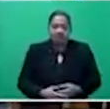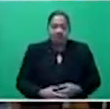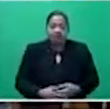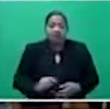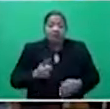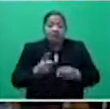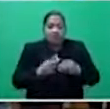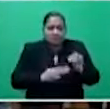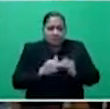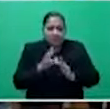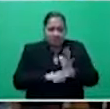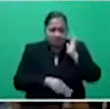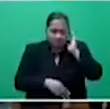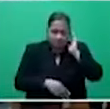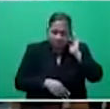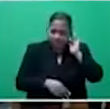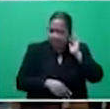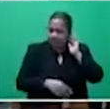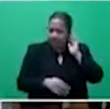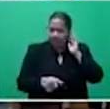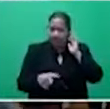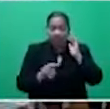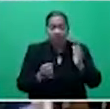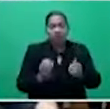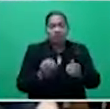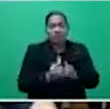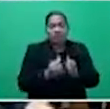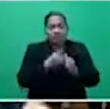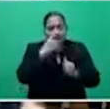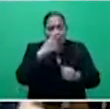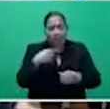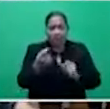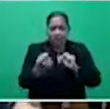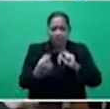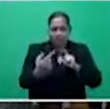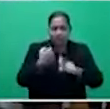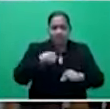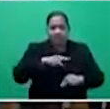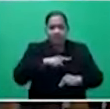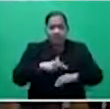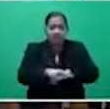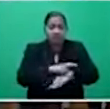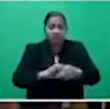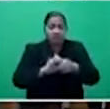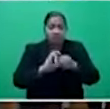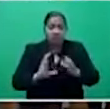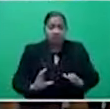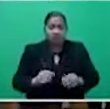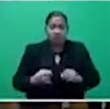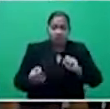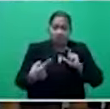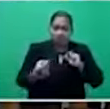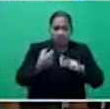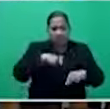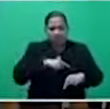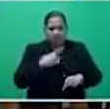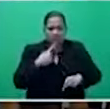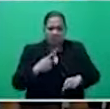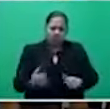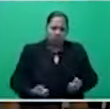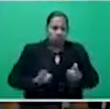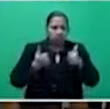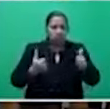This has seen so many people have given us feedback, so many landowners have given us feedback saying this is great. Because now we're